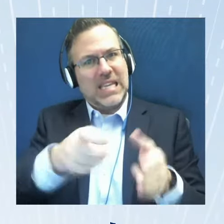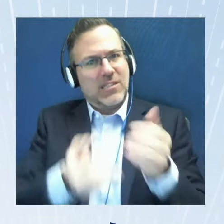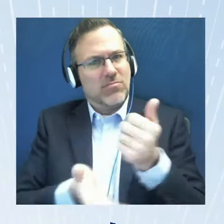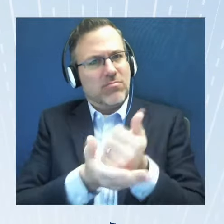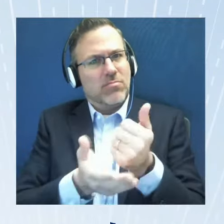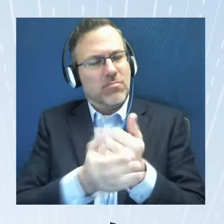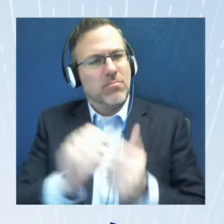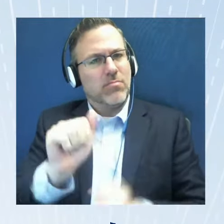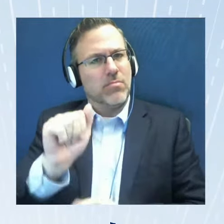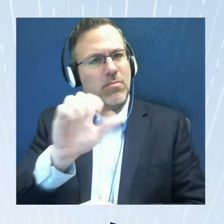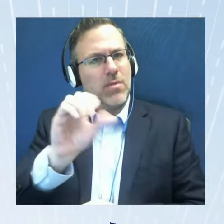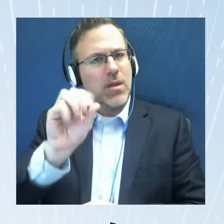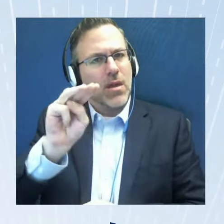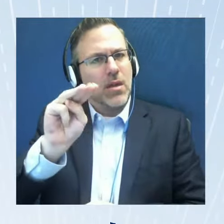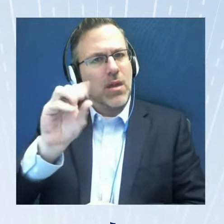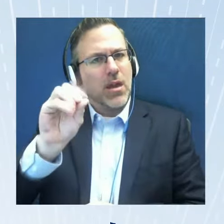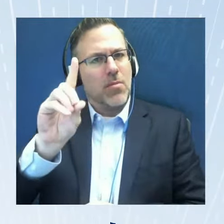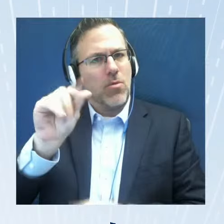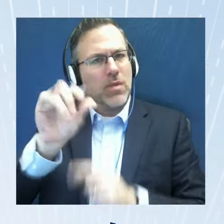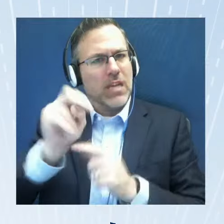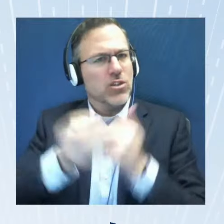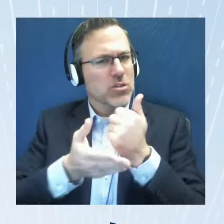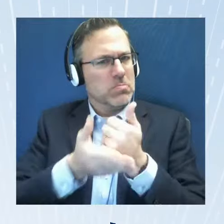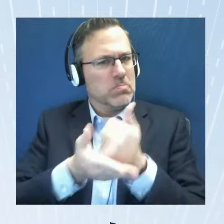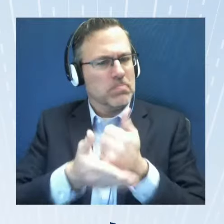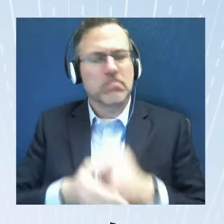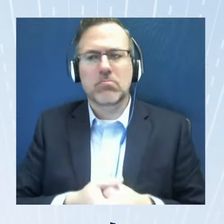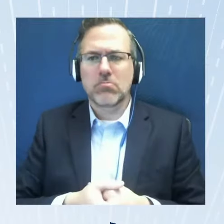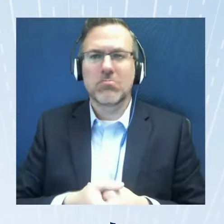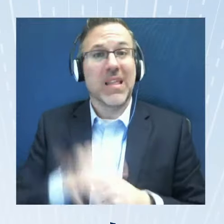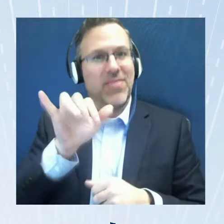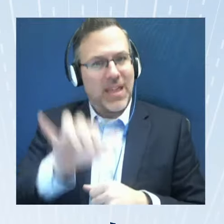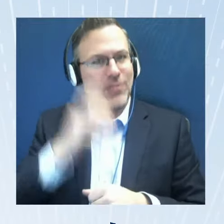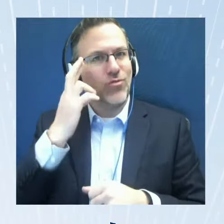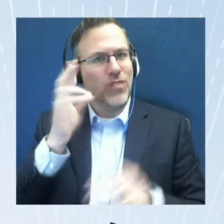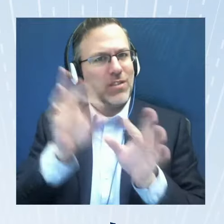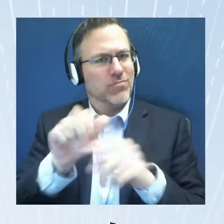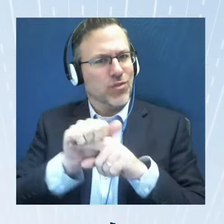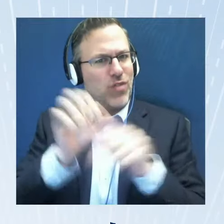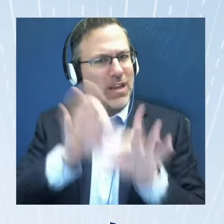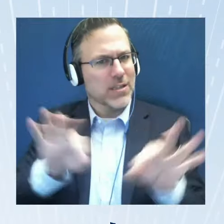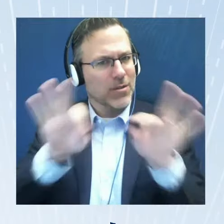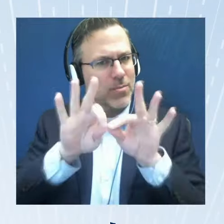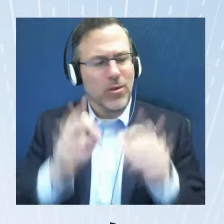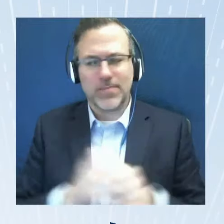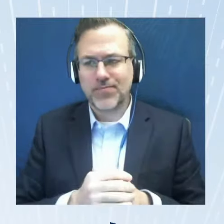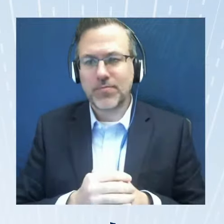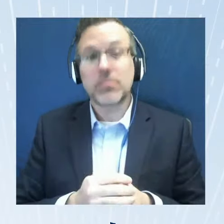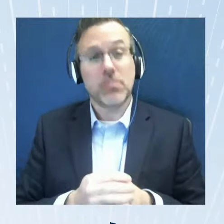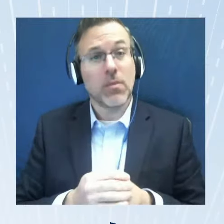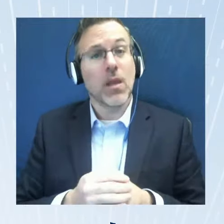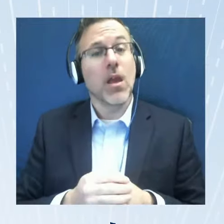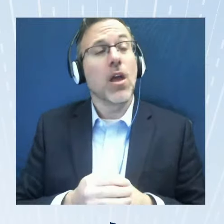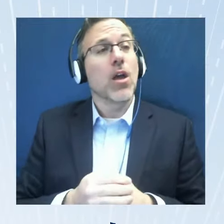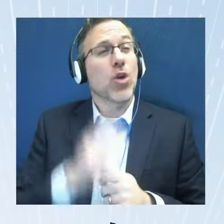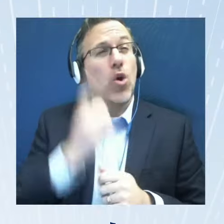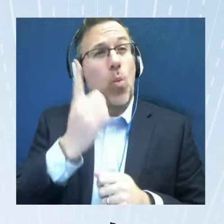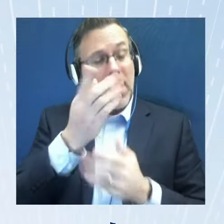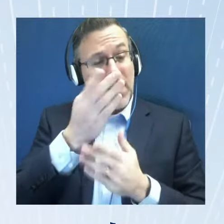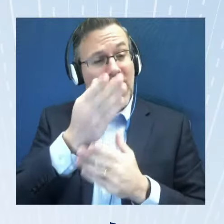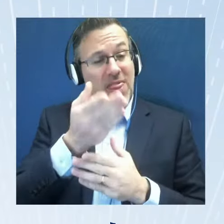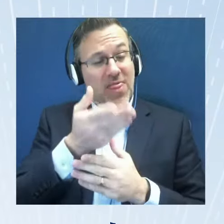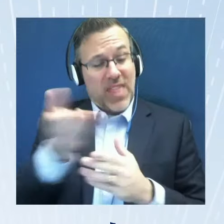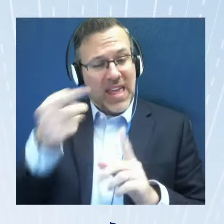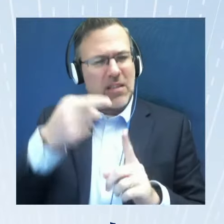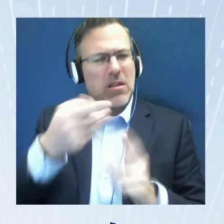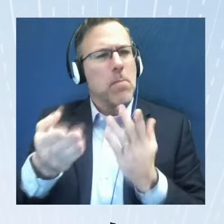training is so important, right? I want to mention that one thing that might sound like semantics, but what we know is very important, is that the